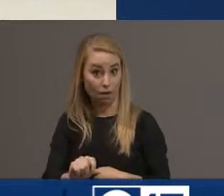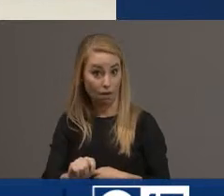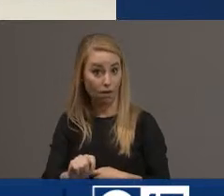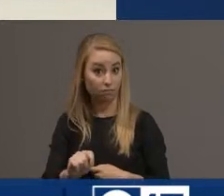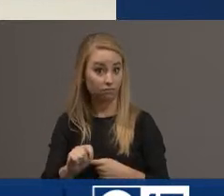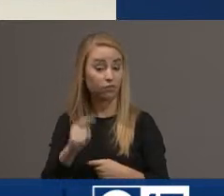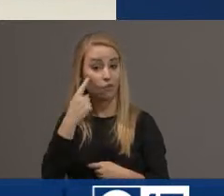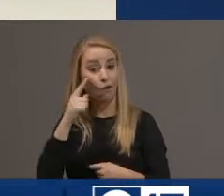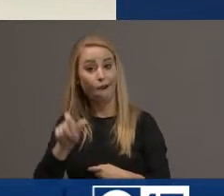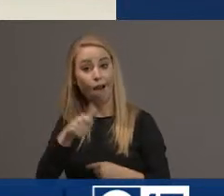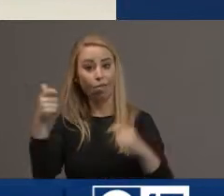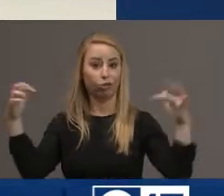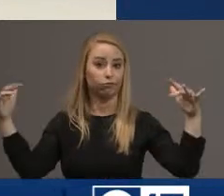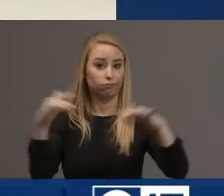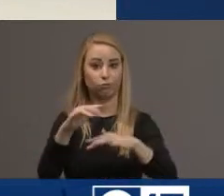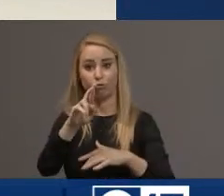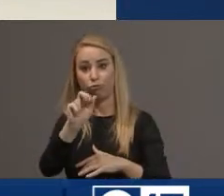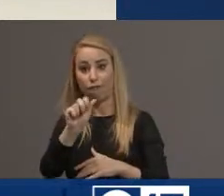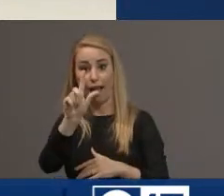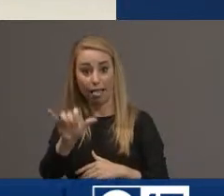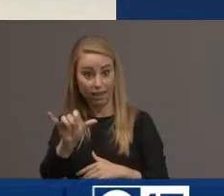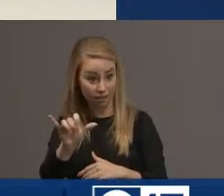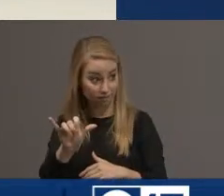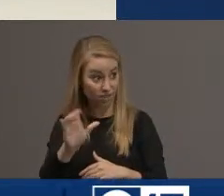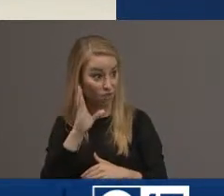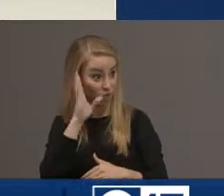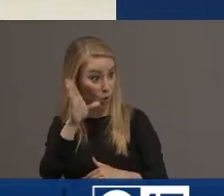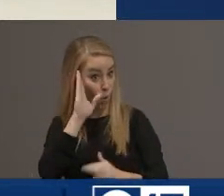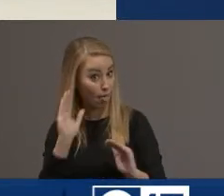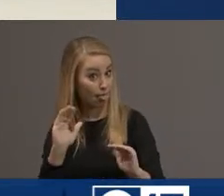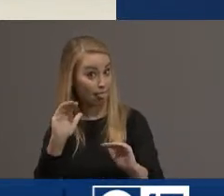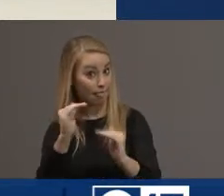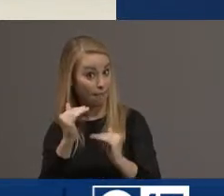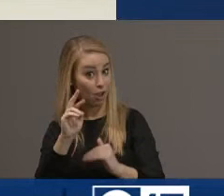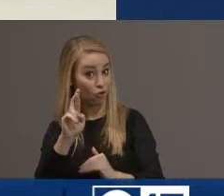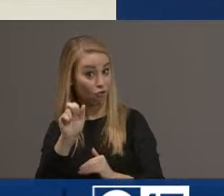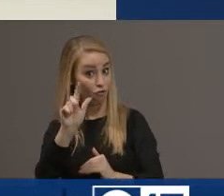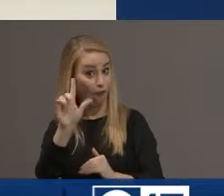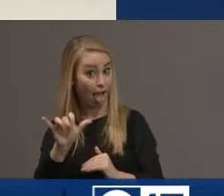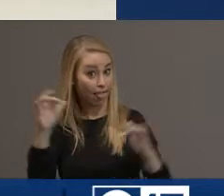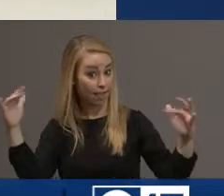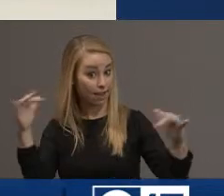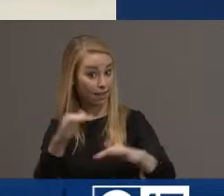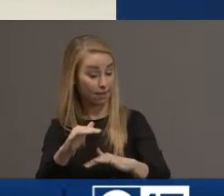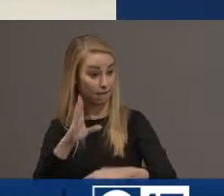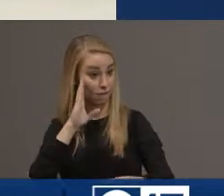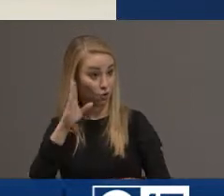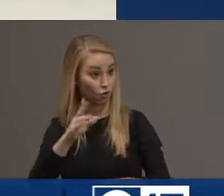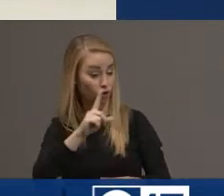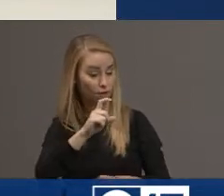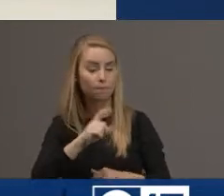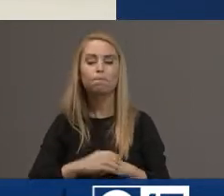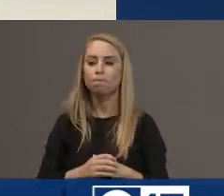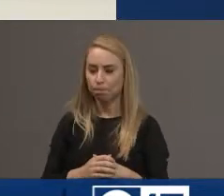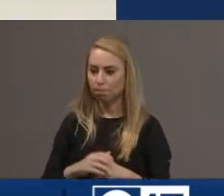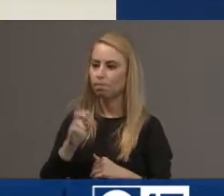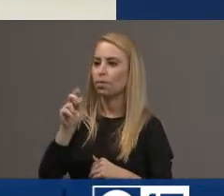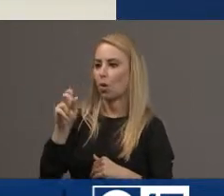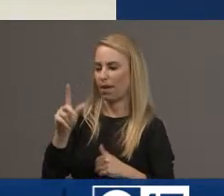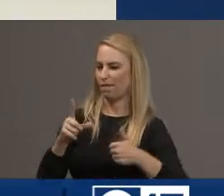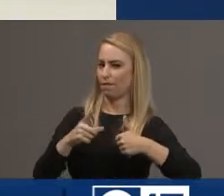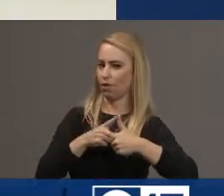moving forward? So first, thank you, Billy. Let me answer the question around, we know that what